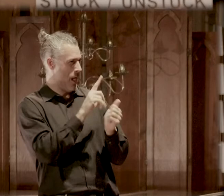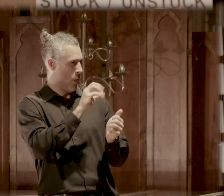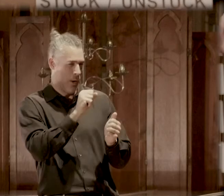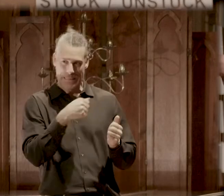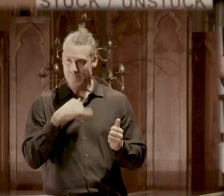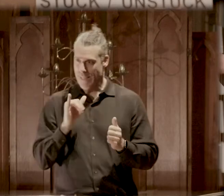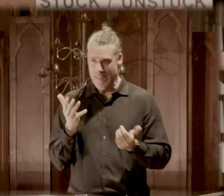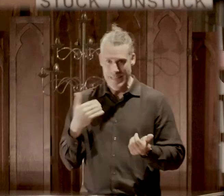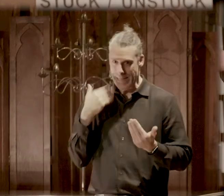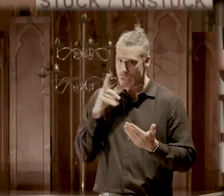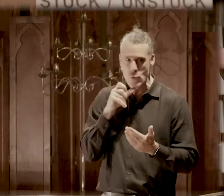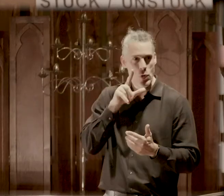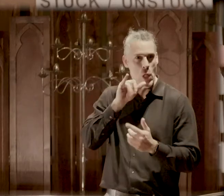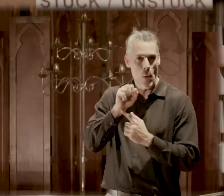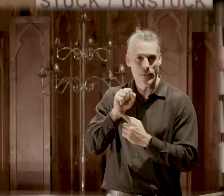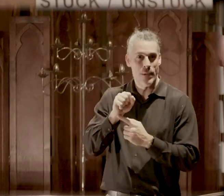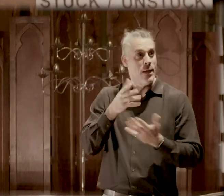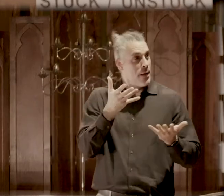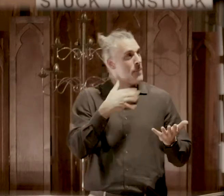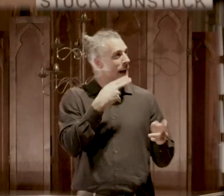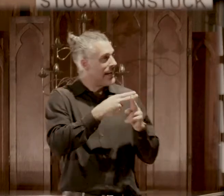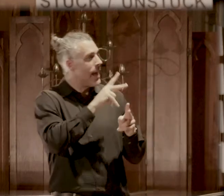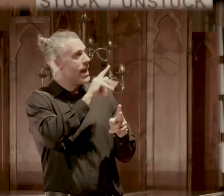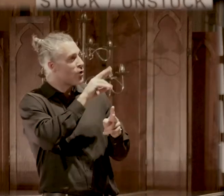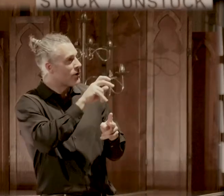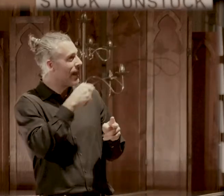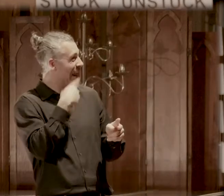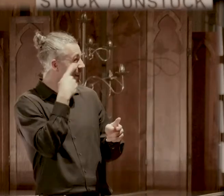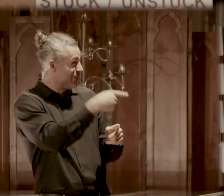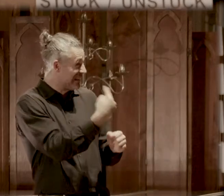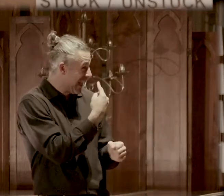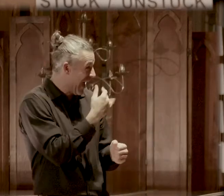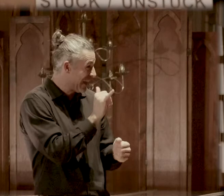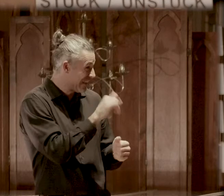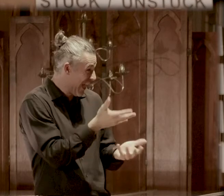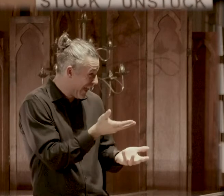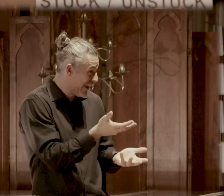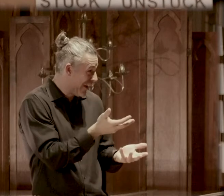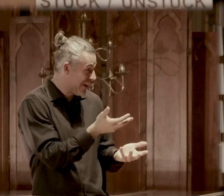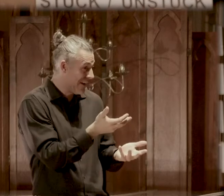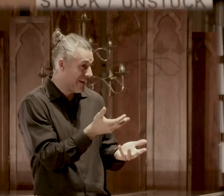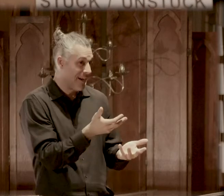like, I don't know Lois. And she was like, "My name is Kirsten, and I think you suck."